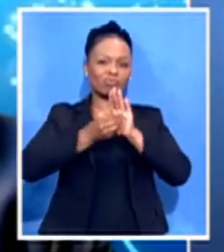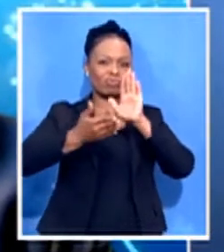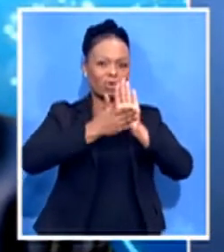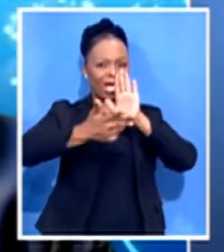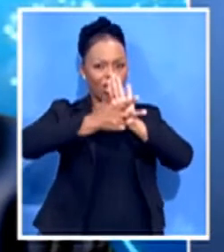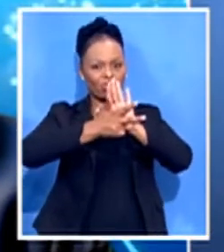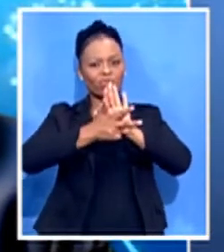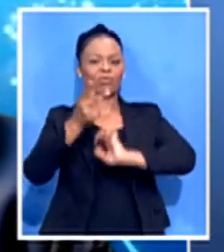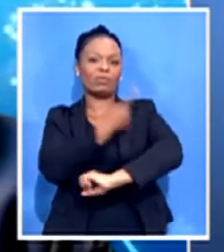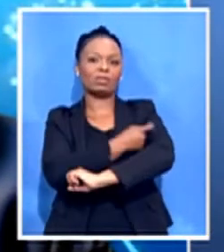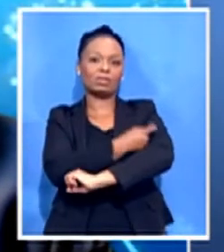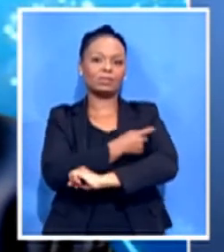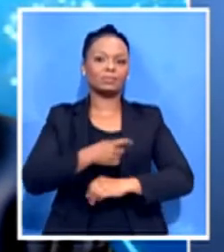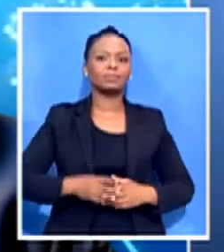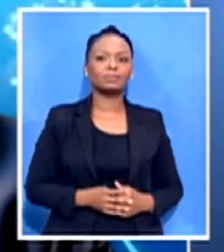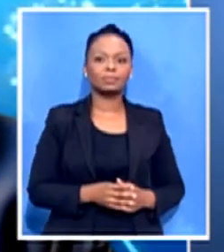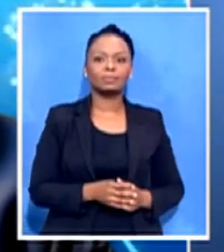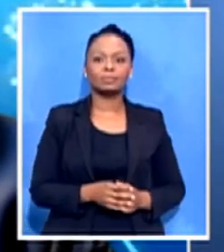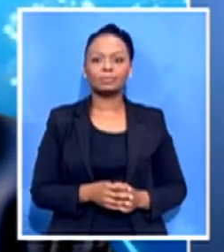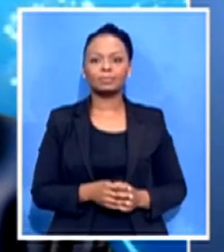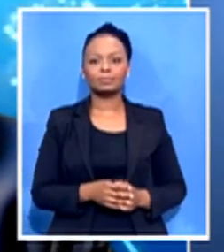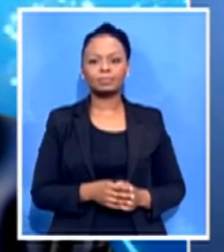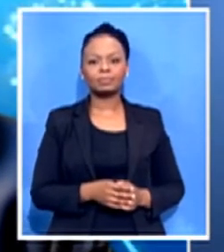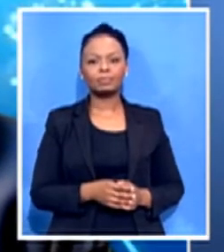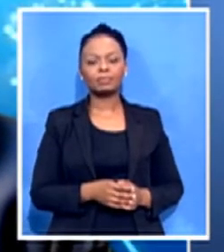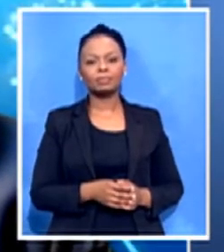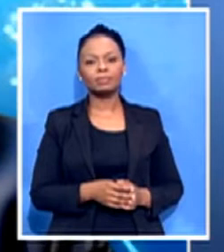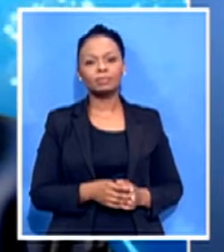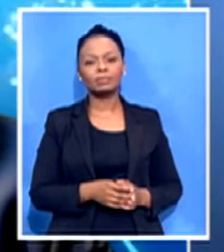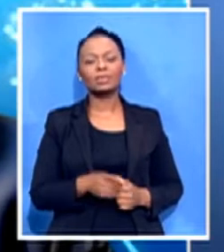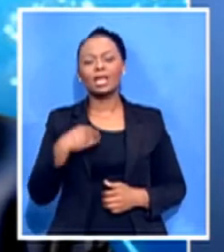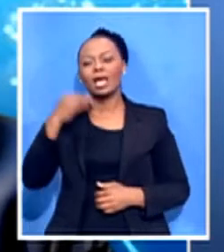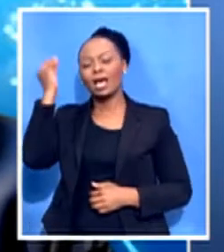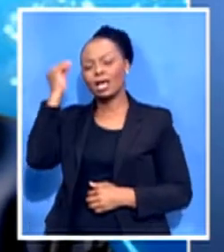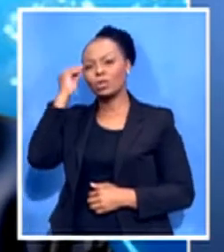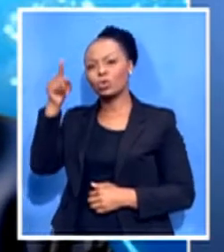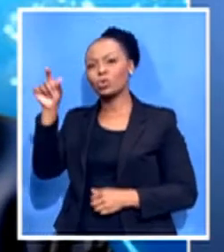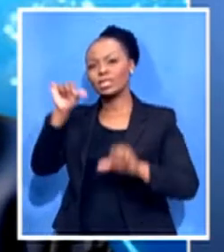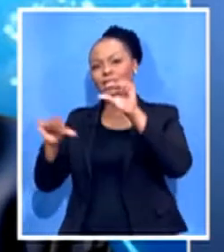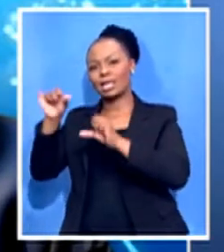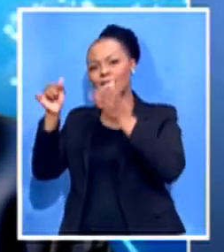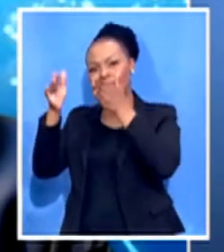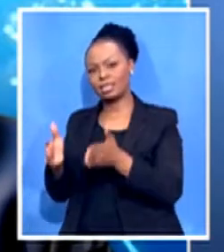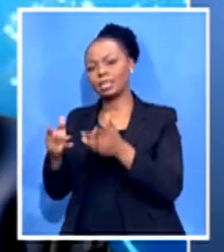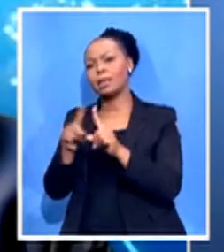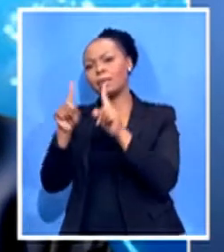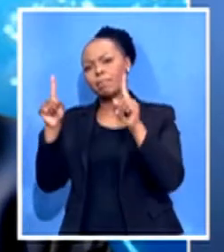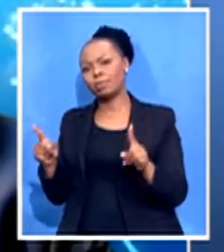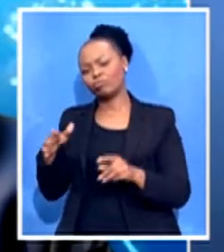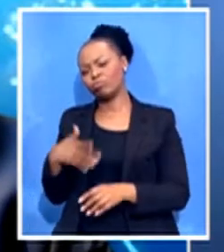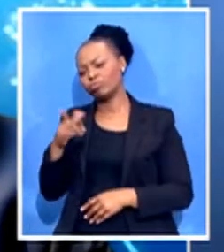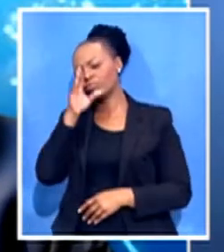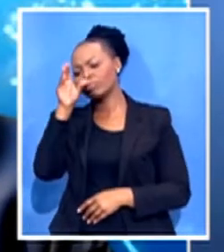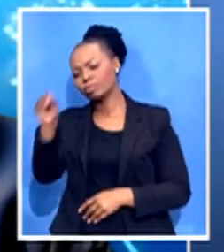I know you're a scientist, but I would like to ask you a question about South African society and